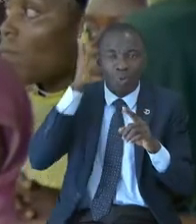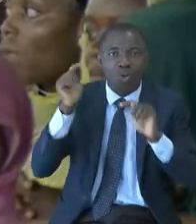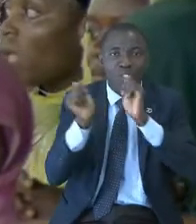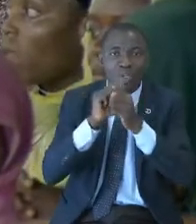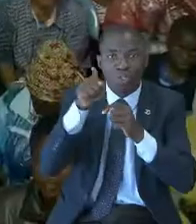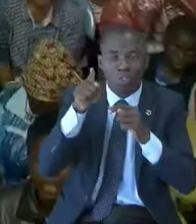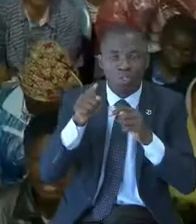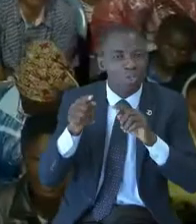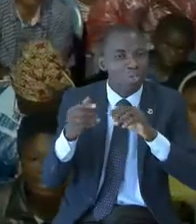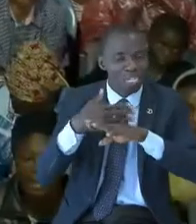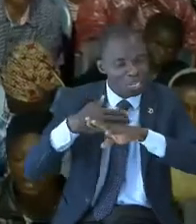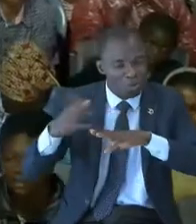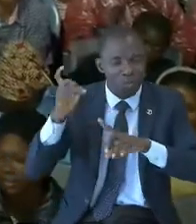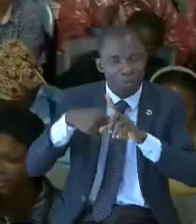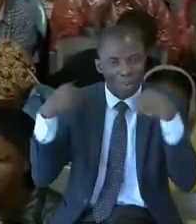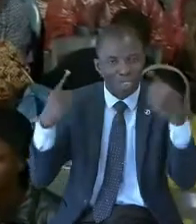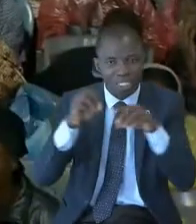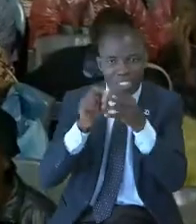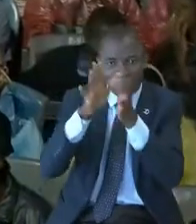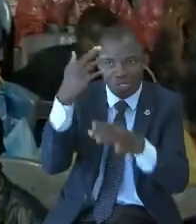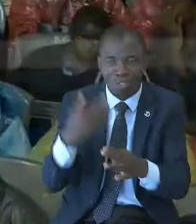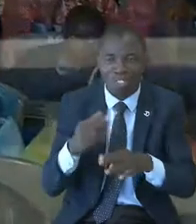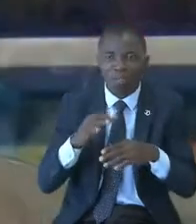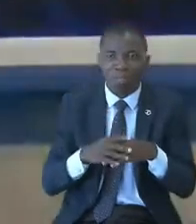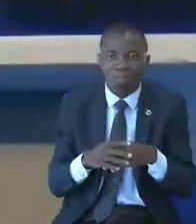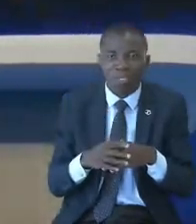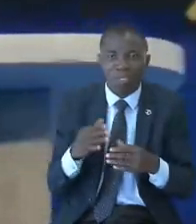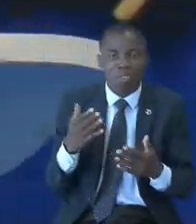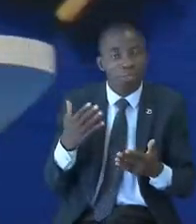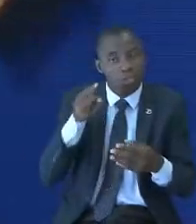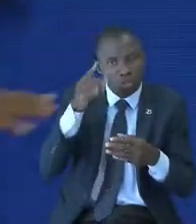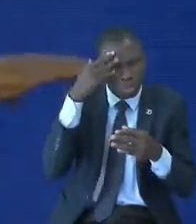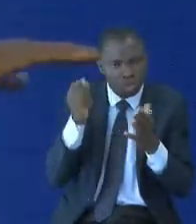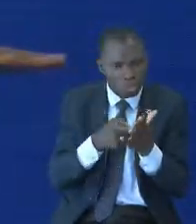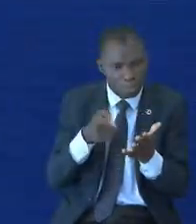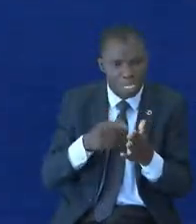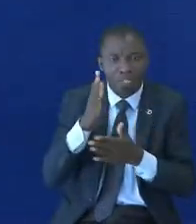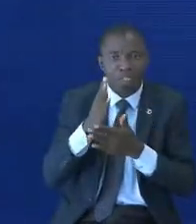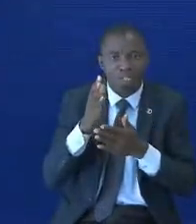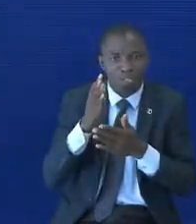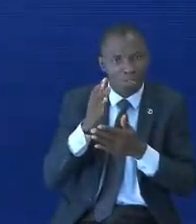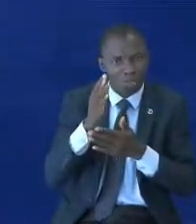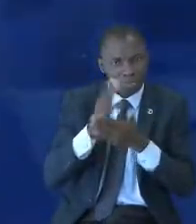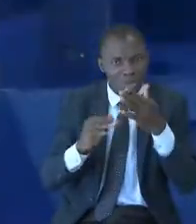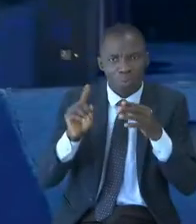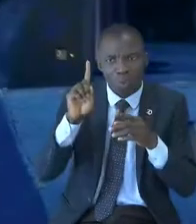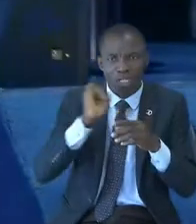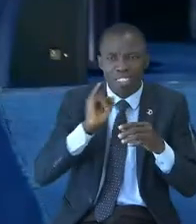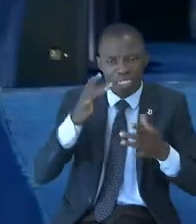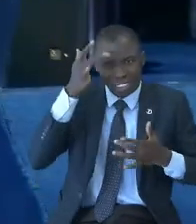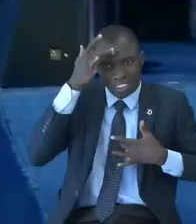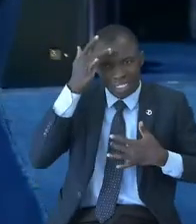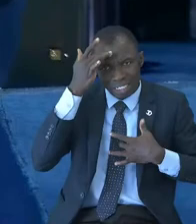you. You know, sometimes somebody is so sick, is lying down, and